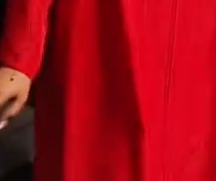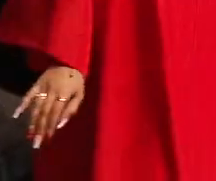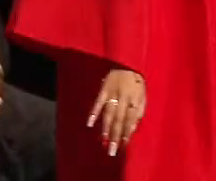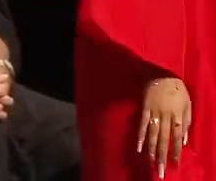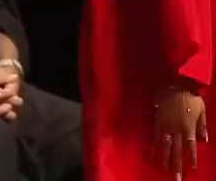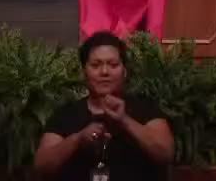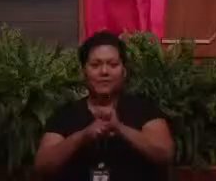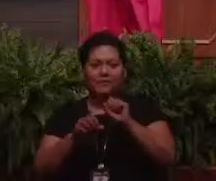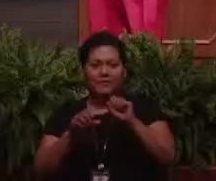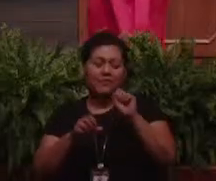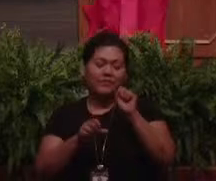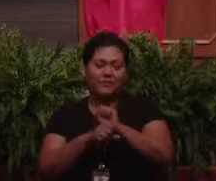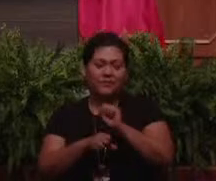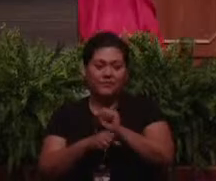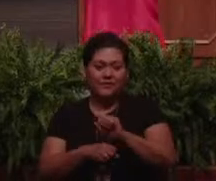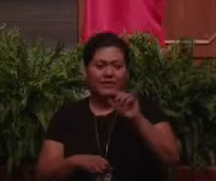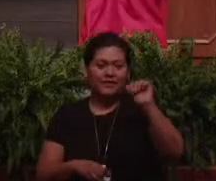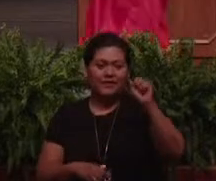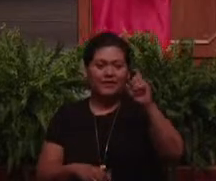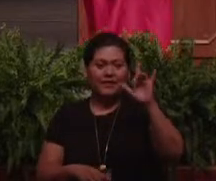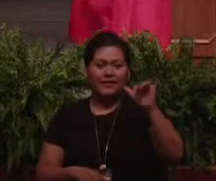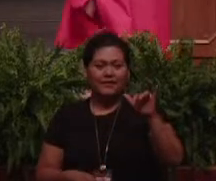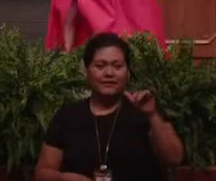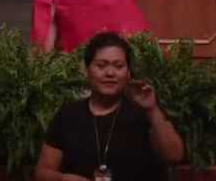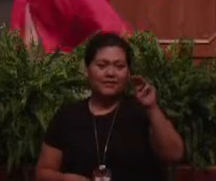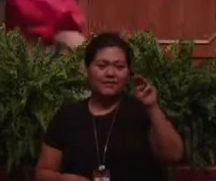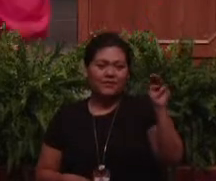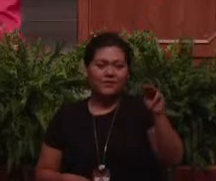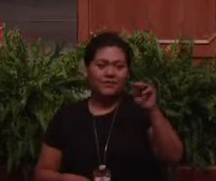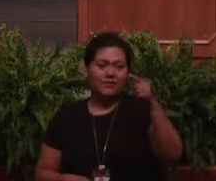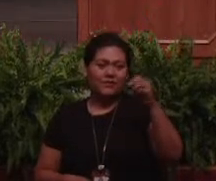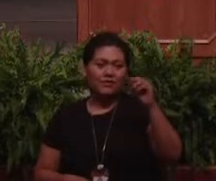Attending the workforce, Ashley Michelle Gonzalez.